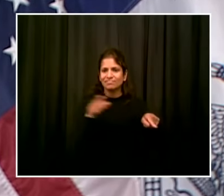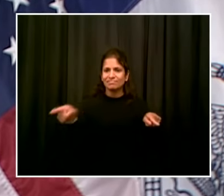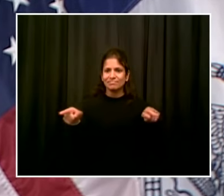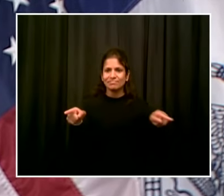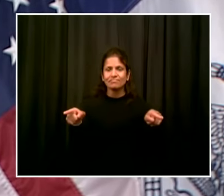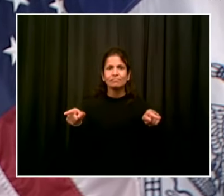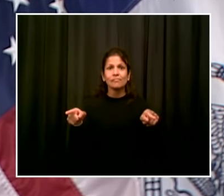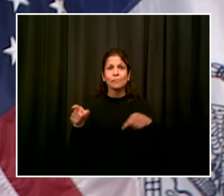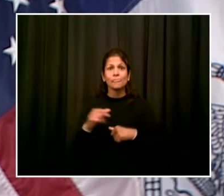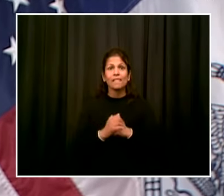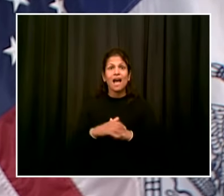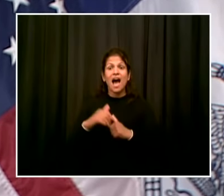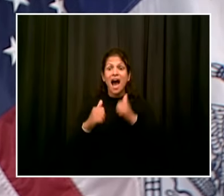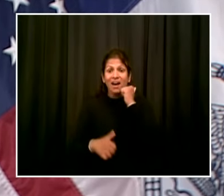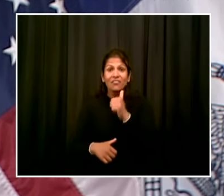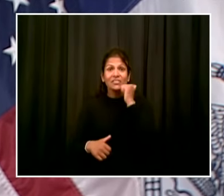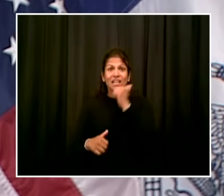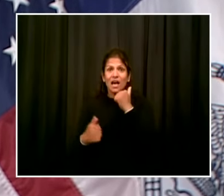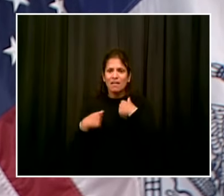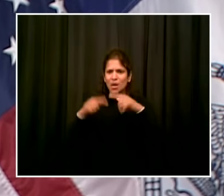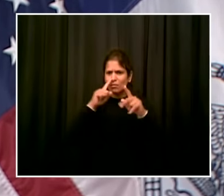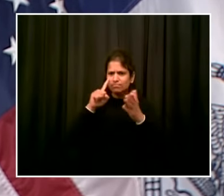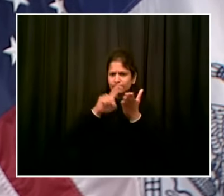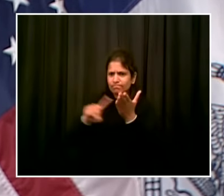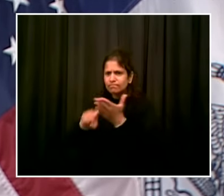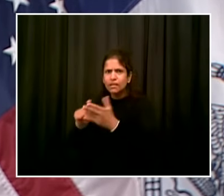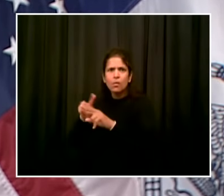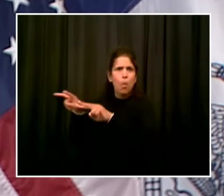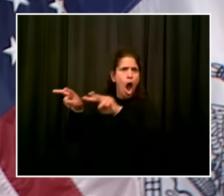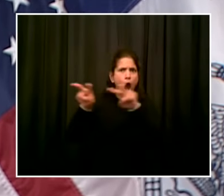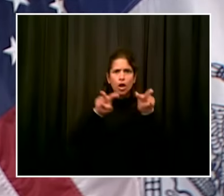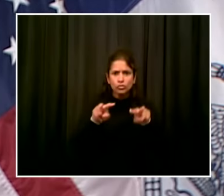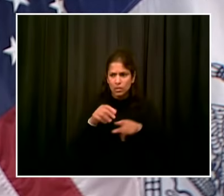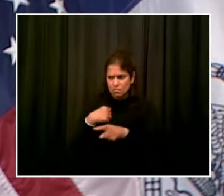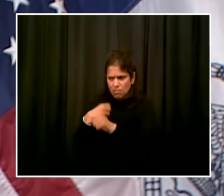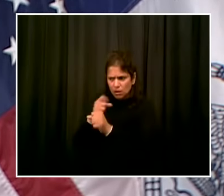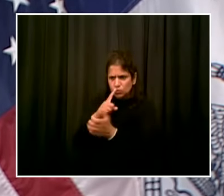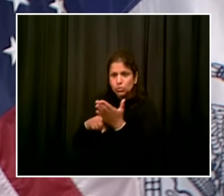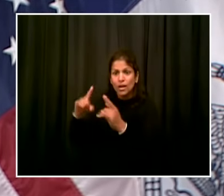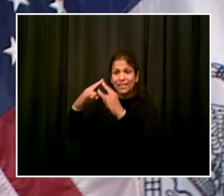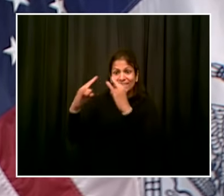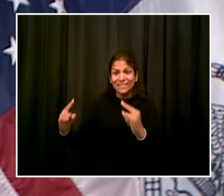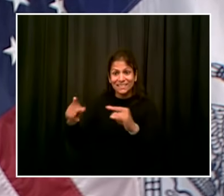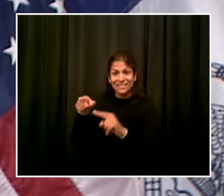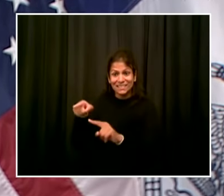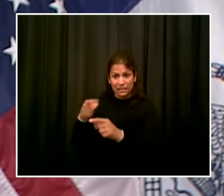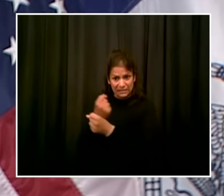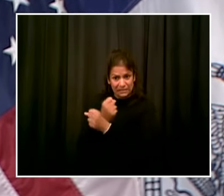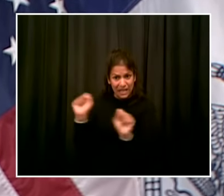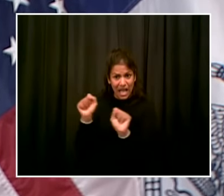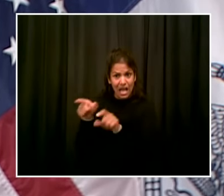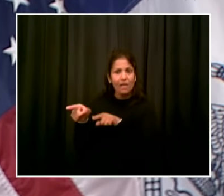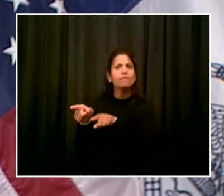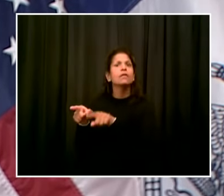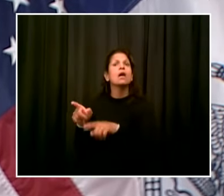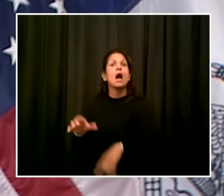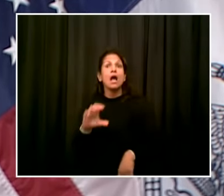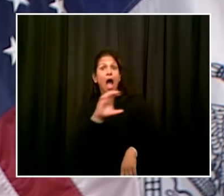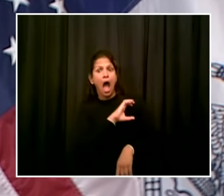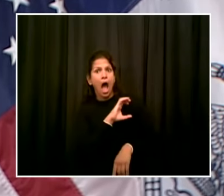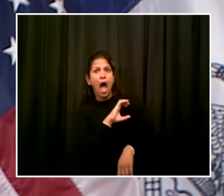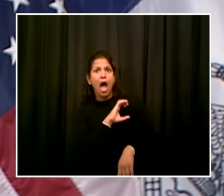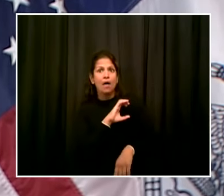the NYPD will ultimately decide what it thinks makes sense in that location in terms of balancing, again, people's rights and safety. And